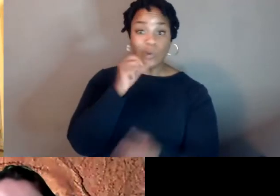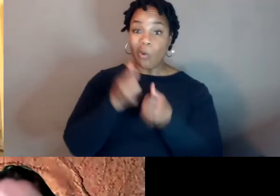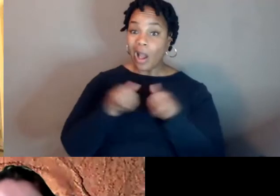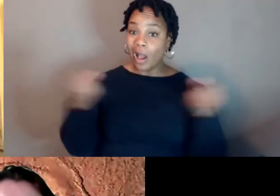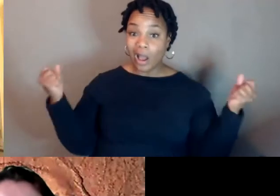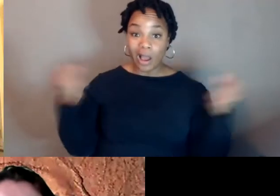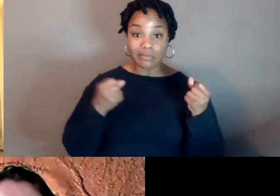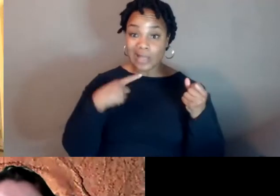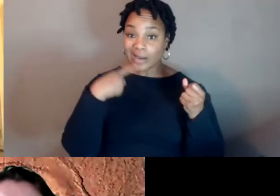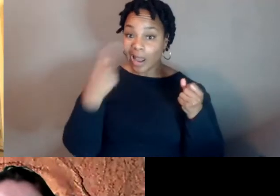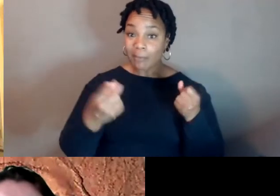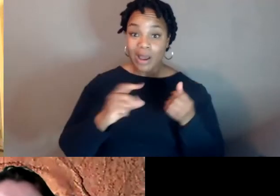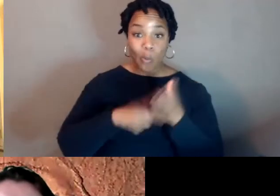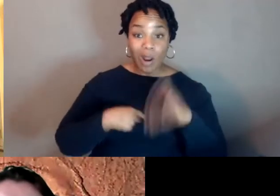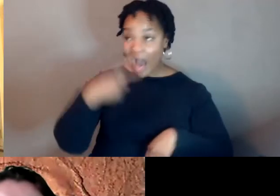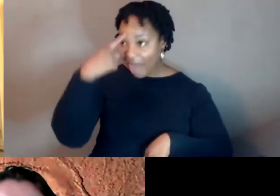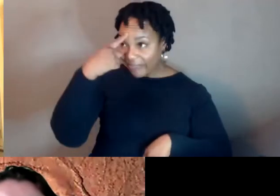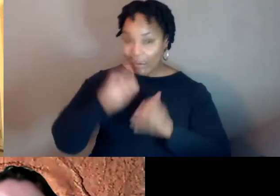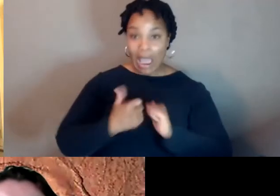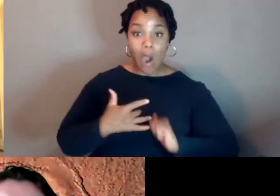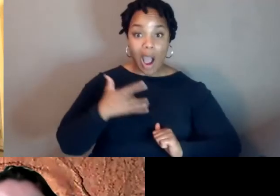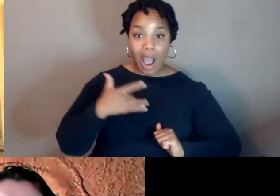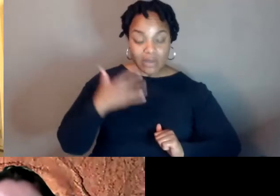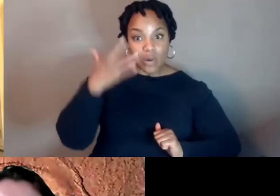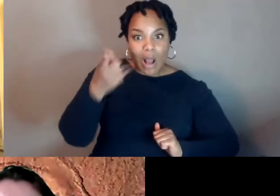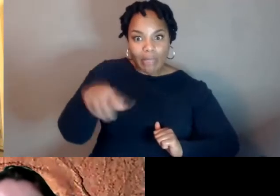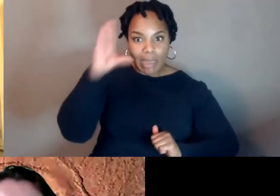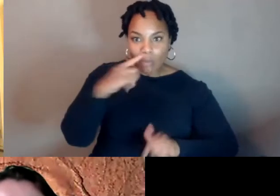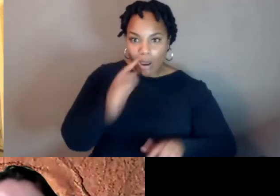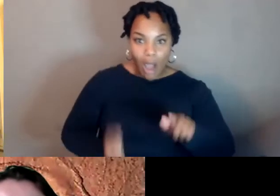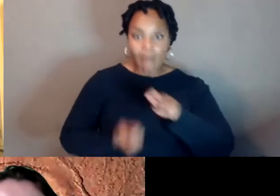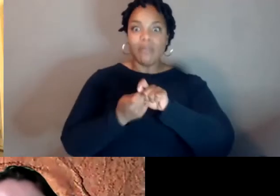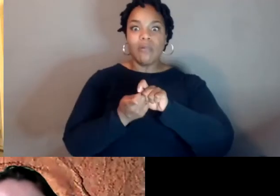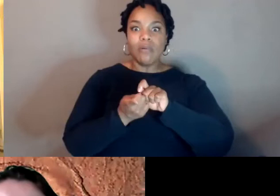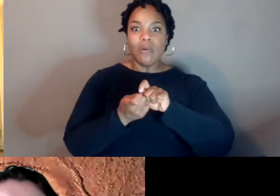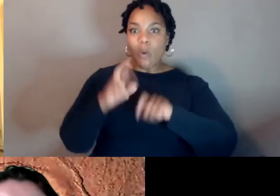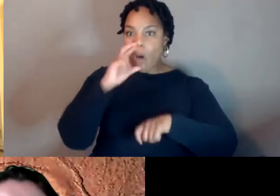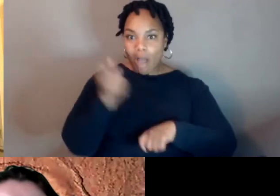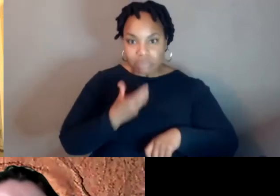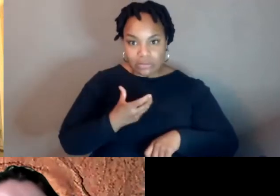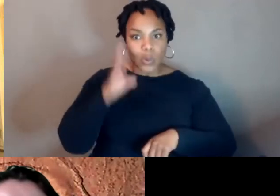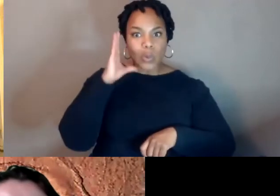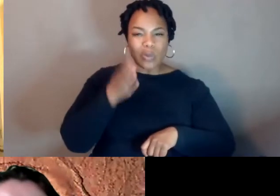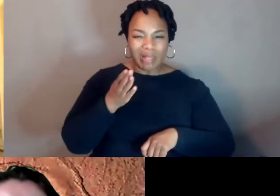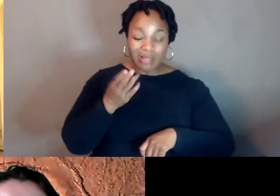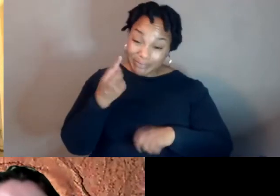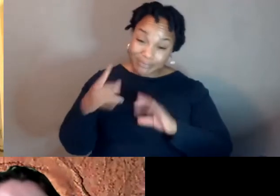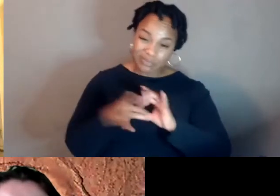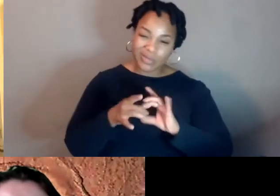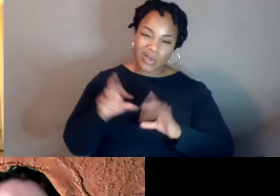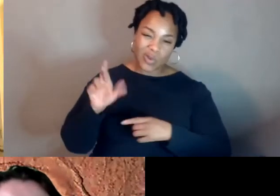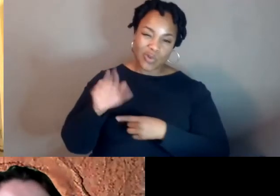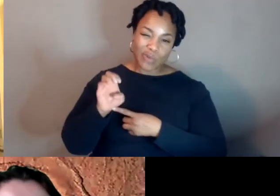for fear of retribution, and it had more to do about race, I barely took